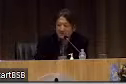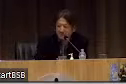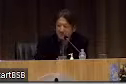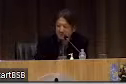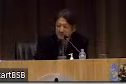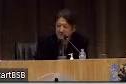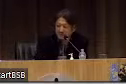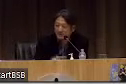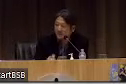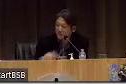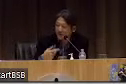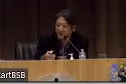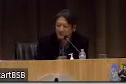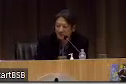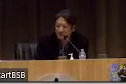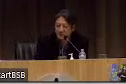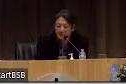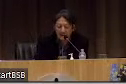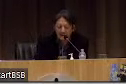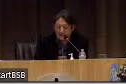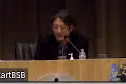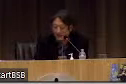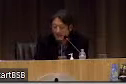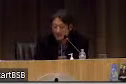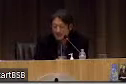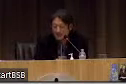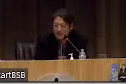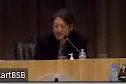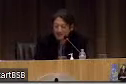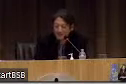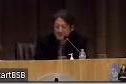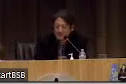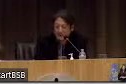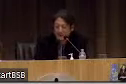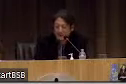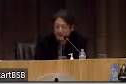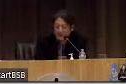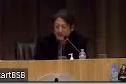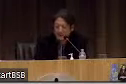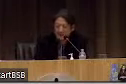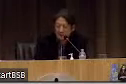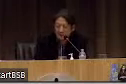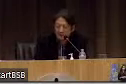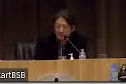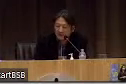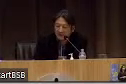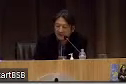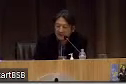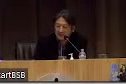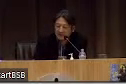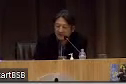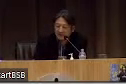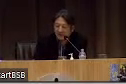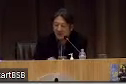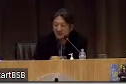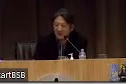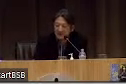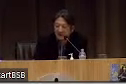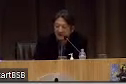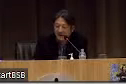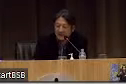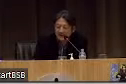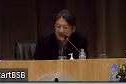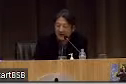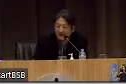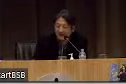them to make decision that we need to go further in the health situation. In Brazil, the